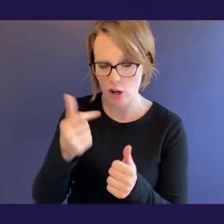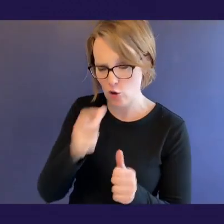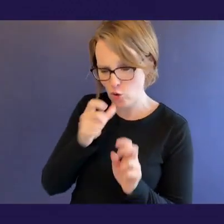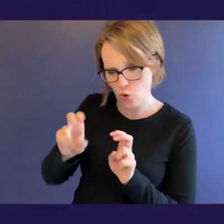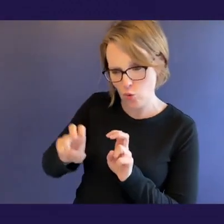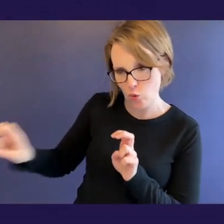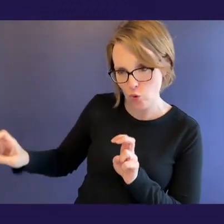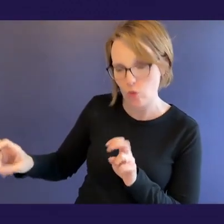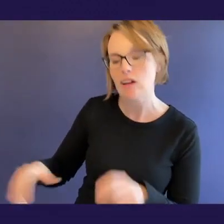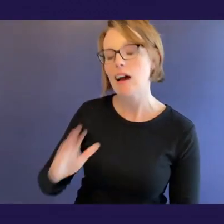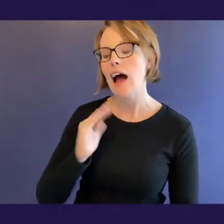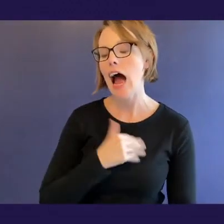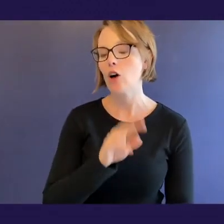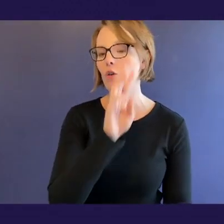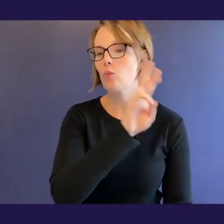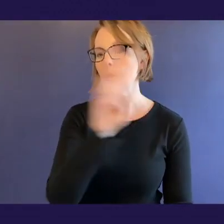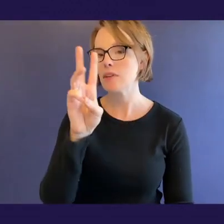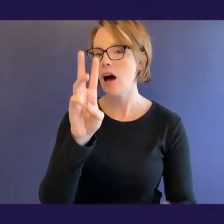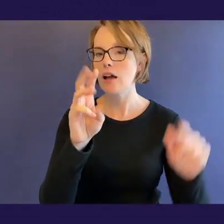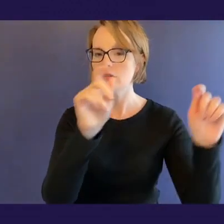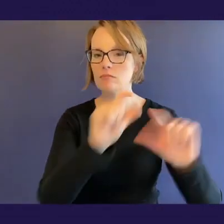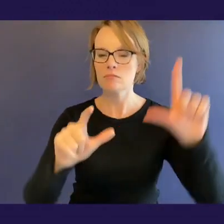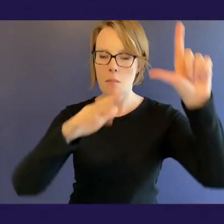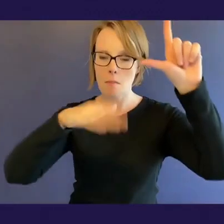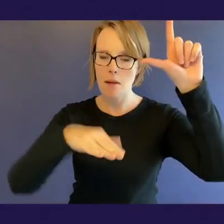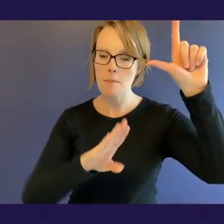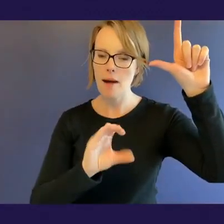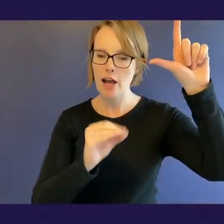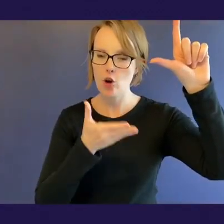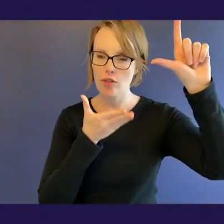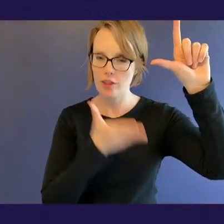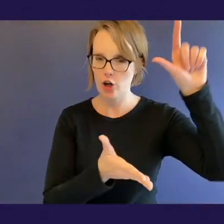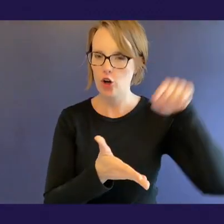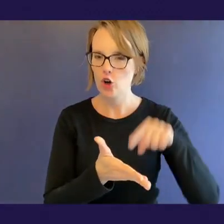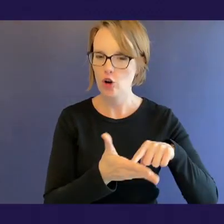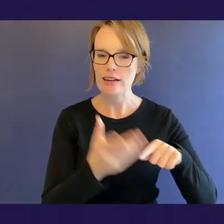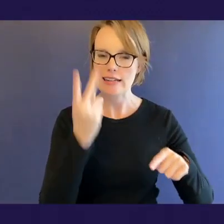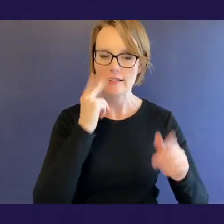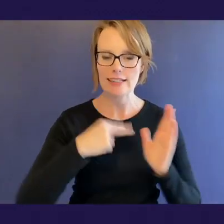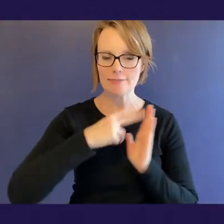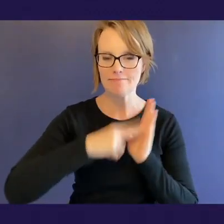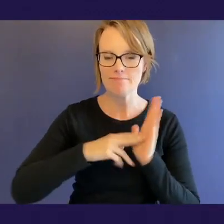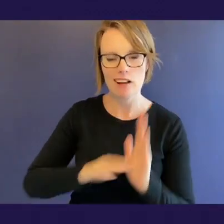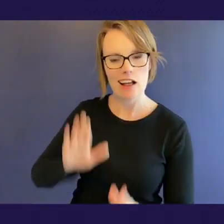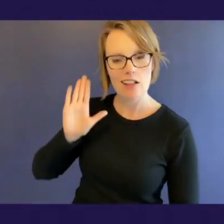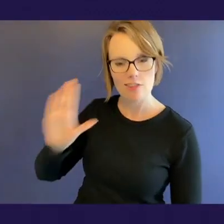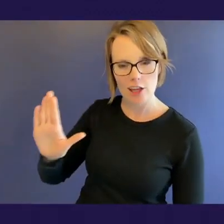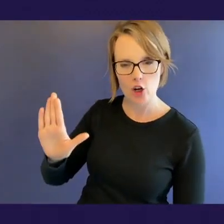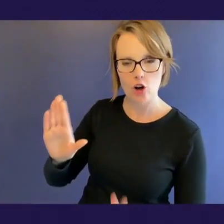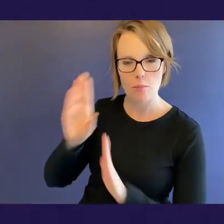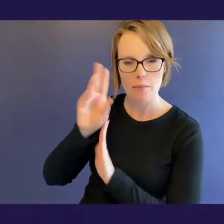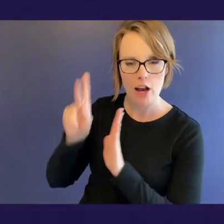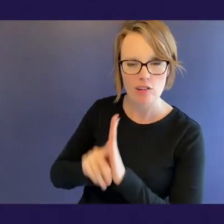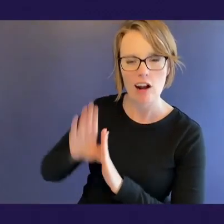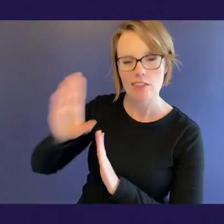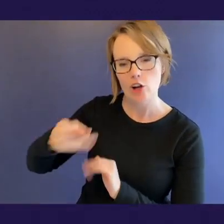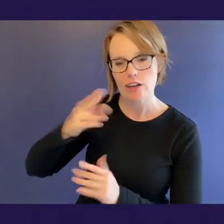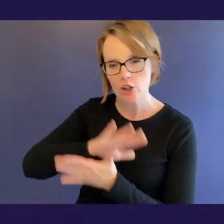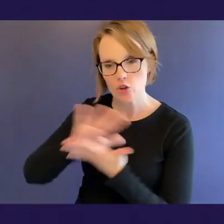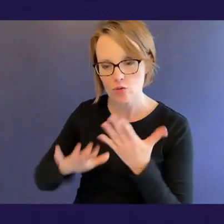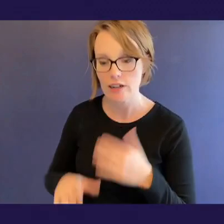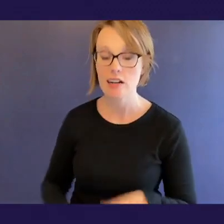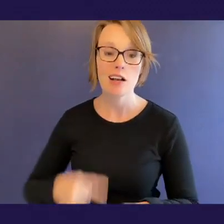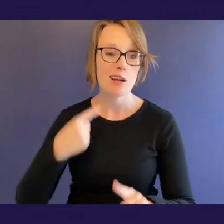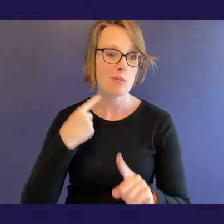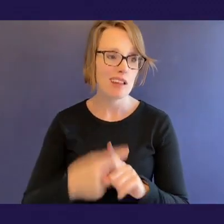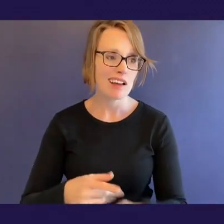to their bios is posted on the event webpage. And we welcome questions from the public for our discussants,